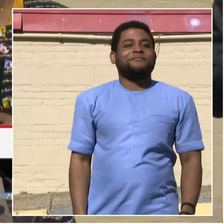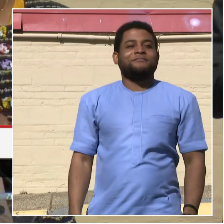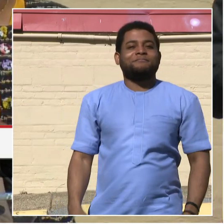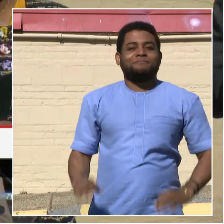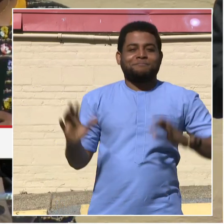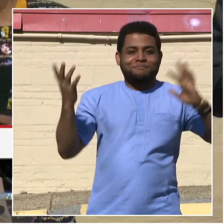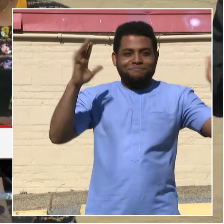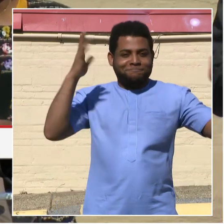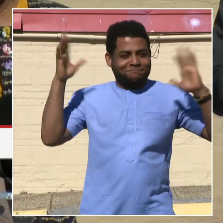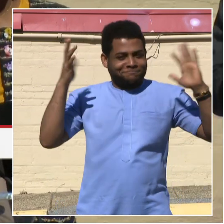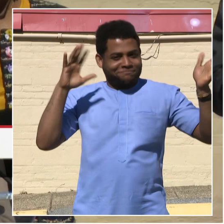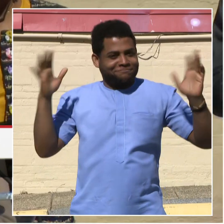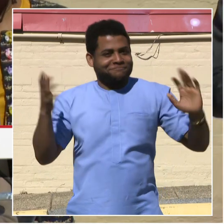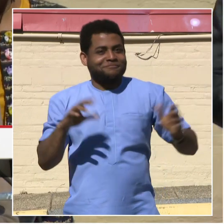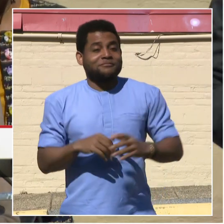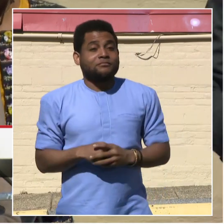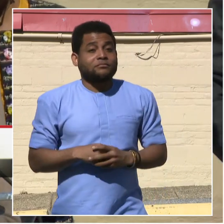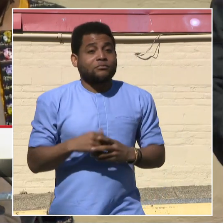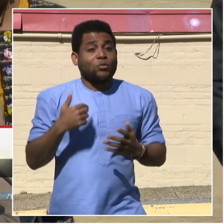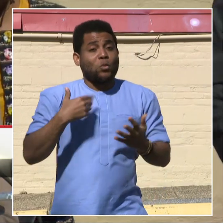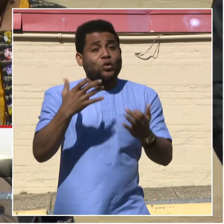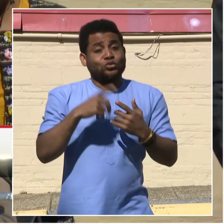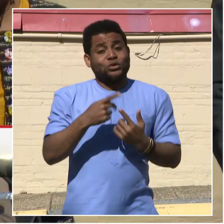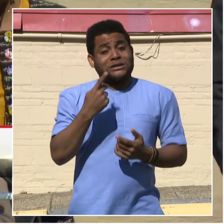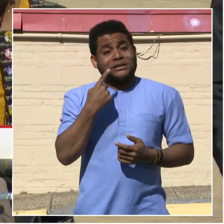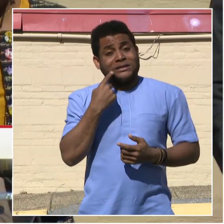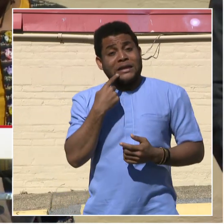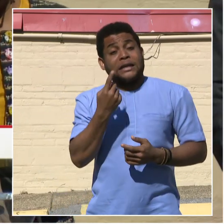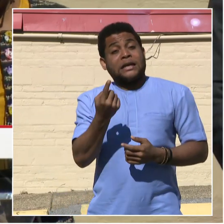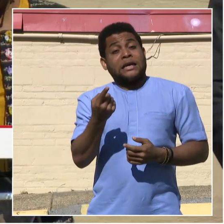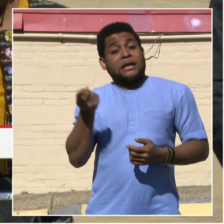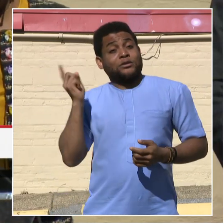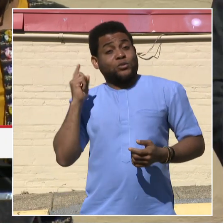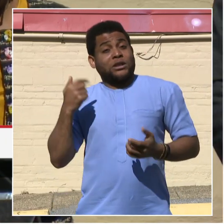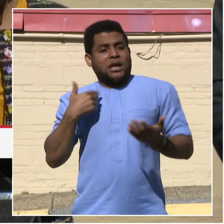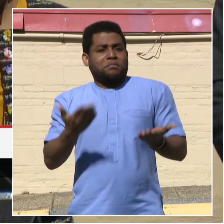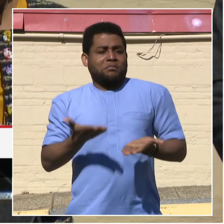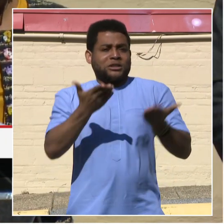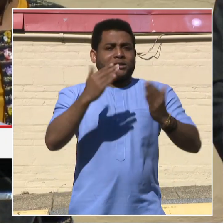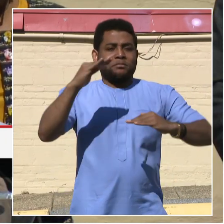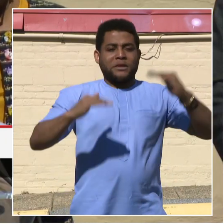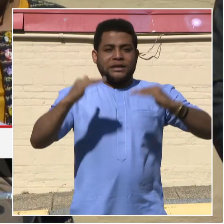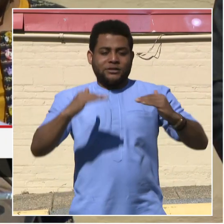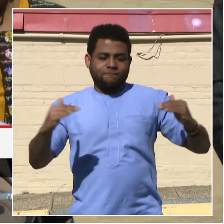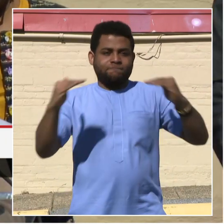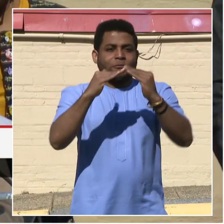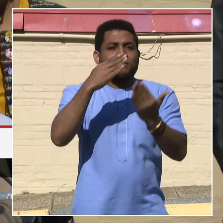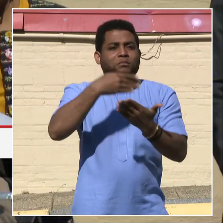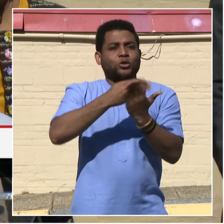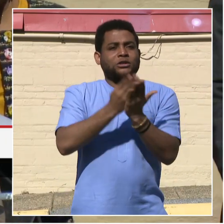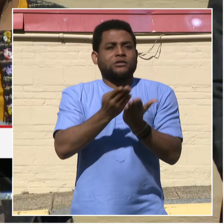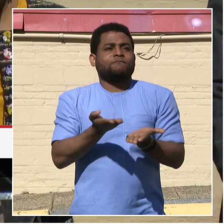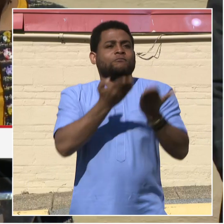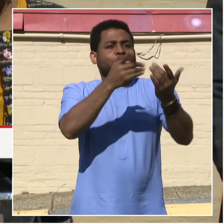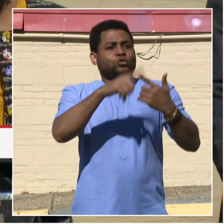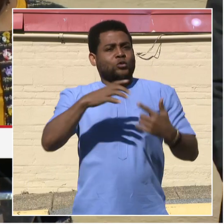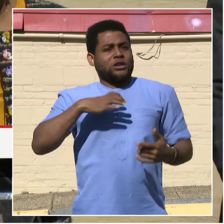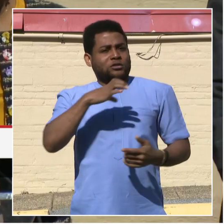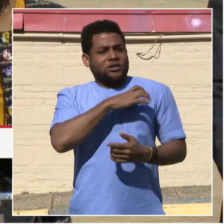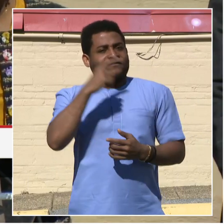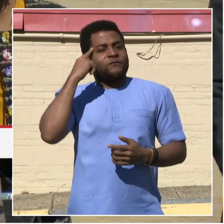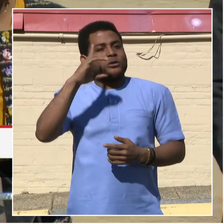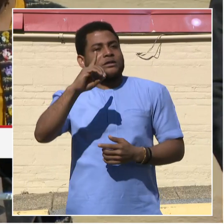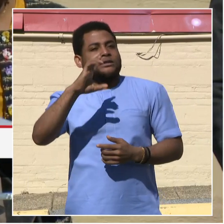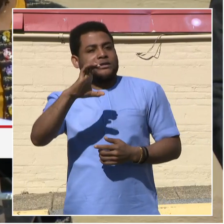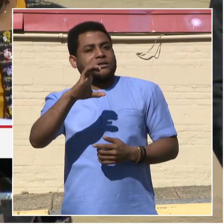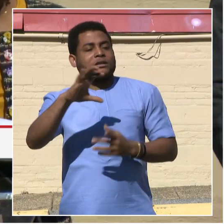want to say, last week I presented a balanced budget to the Council of the District of Columbia, and it added